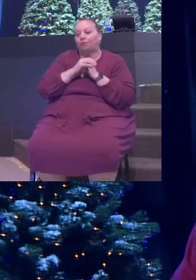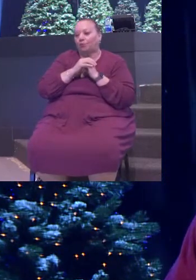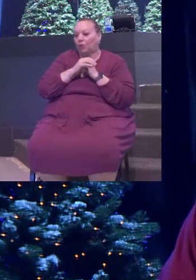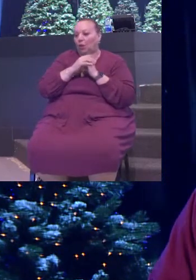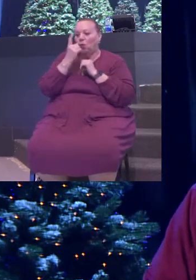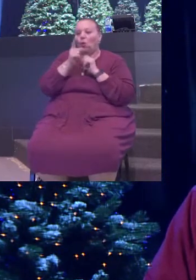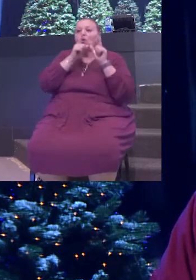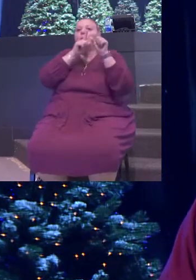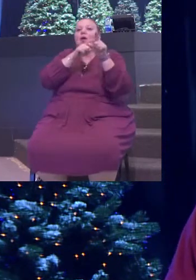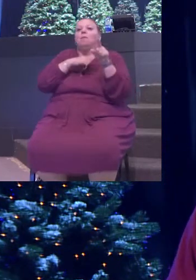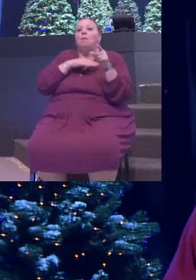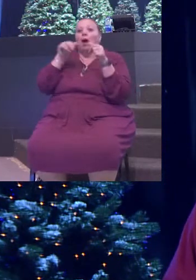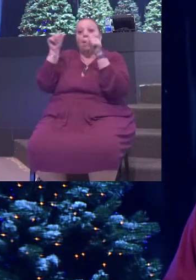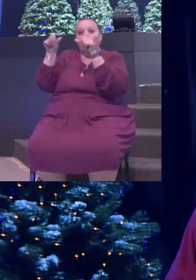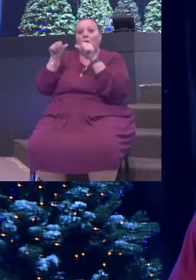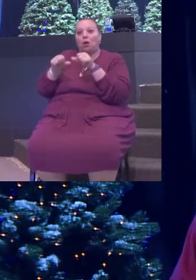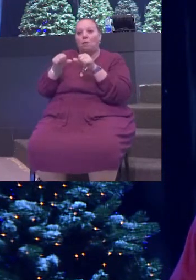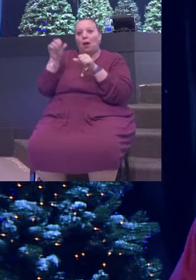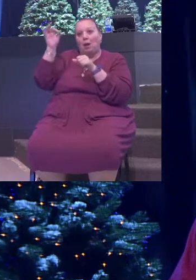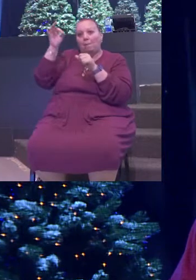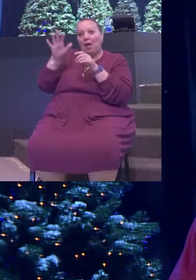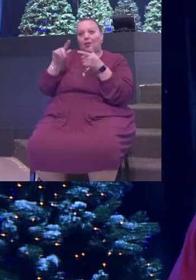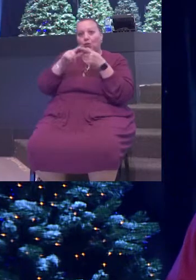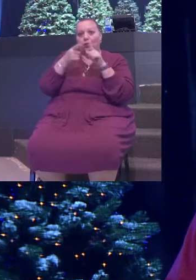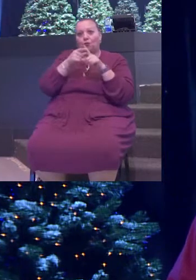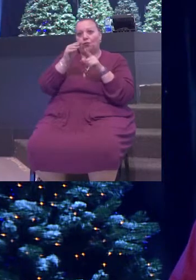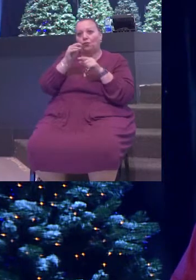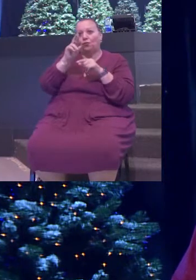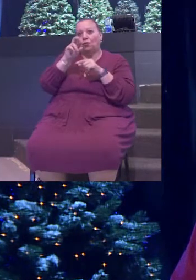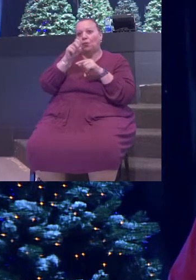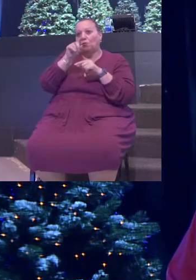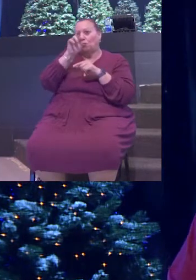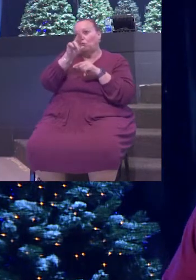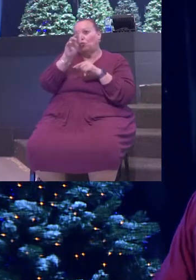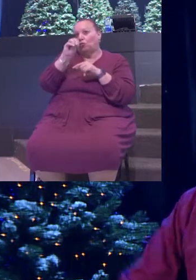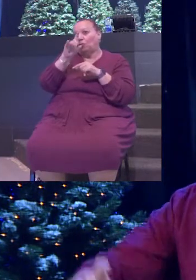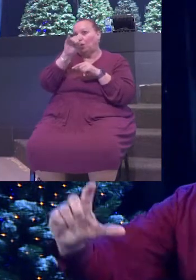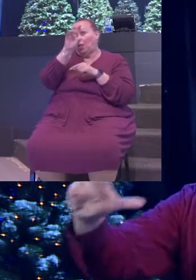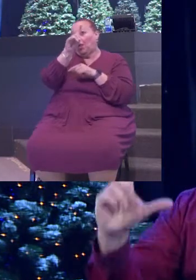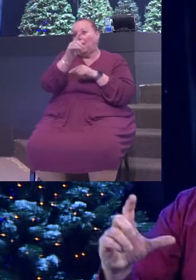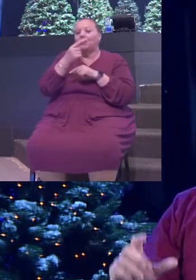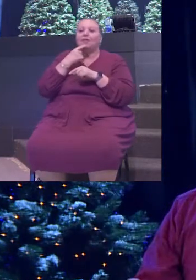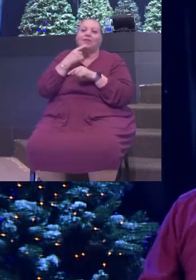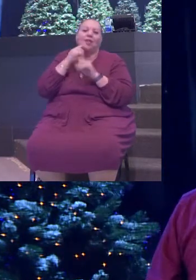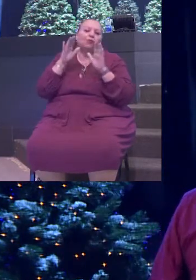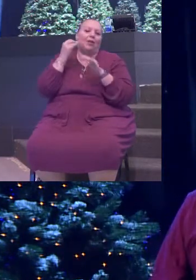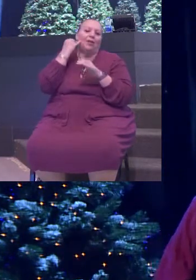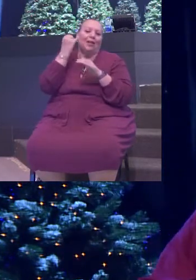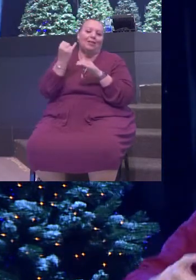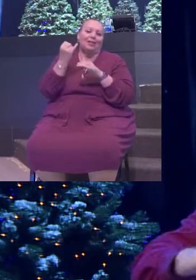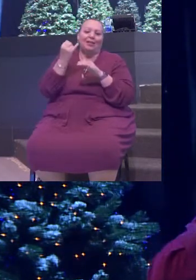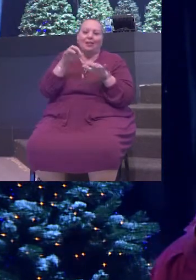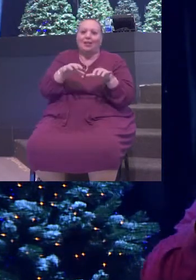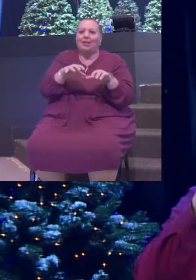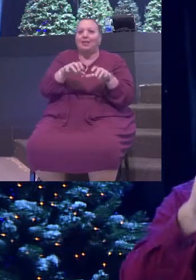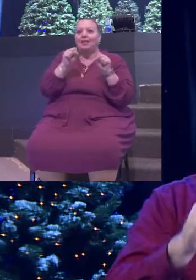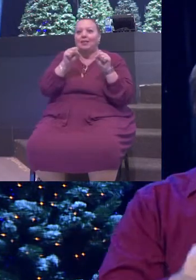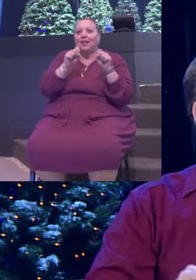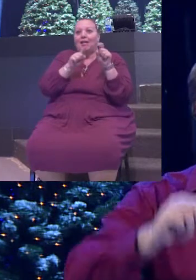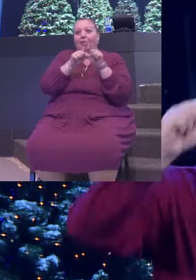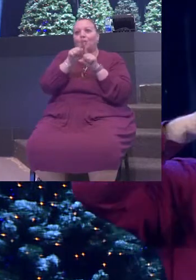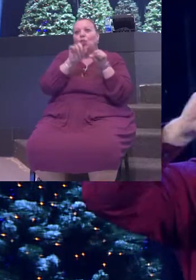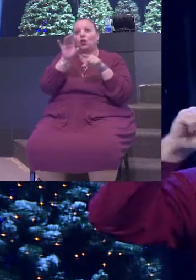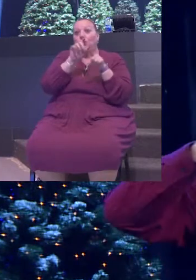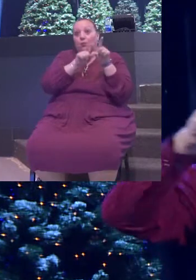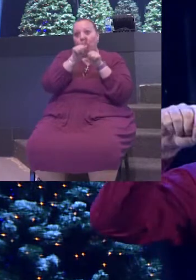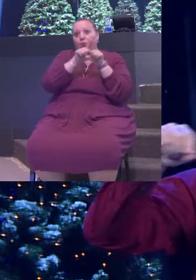One of the responses to my post was by a pastor friend, Brewster McLeod. And he said, "It'd be, you know, a great idea is to take a star, a Christmas